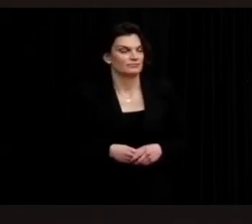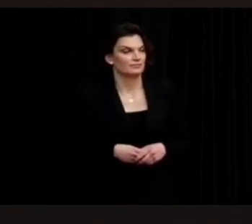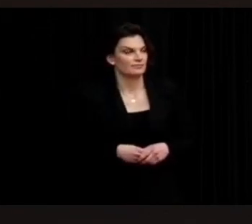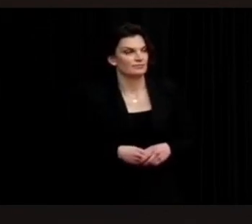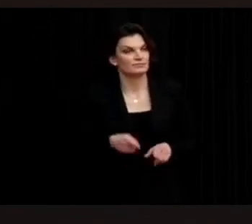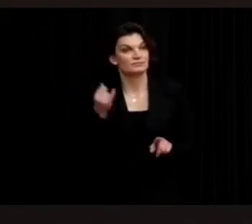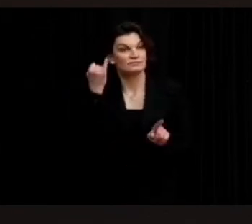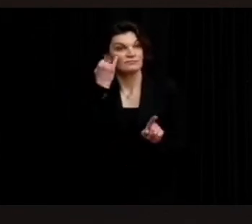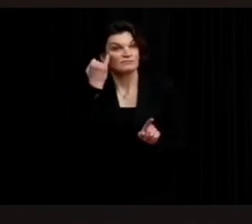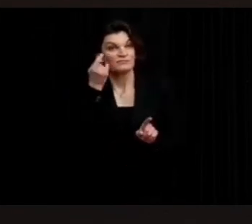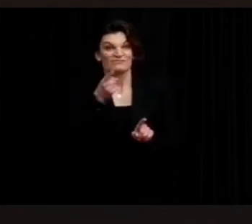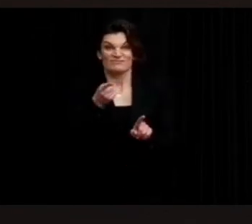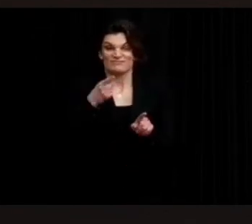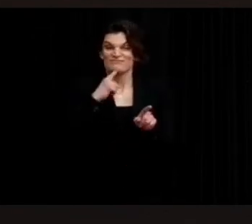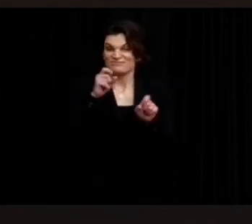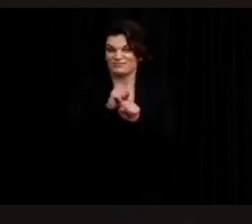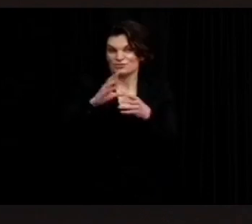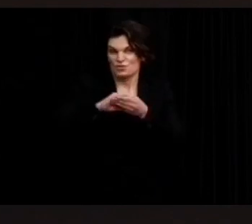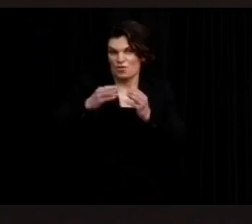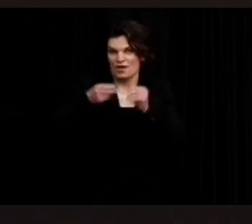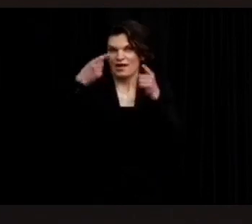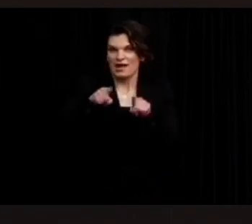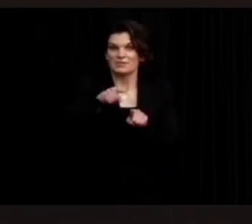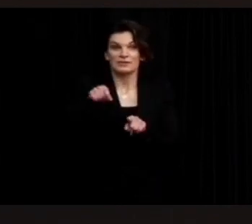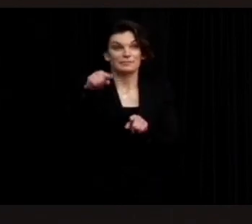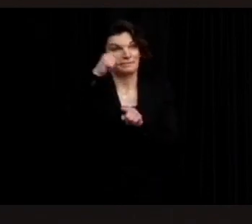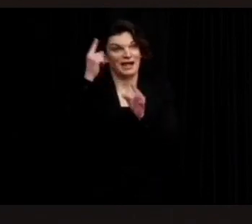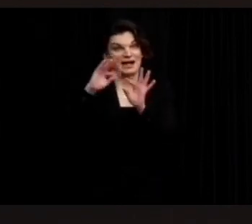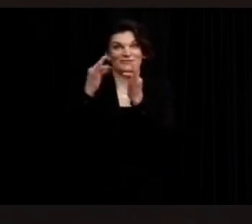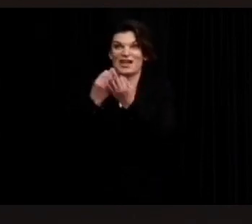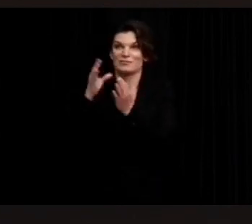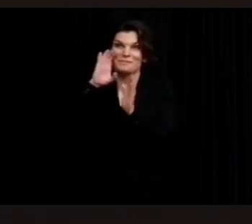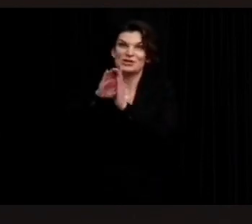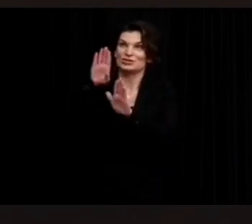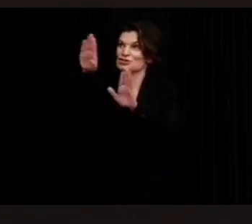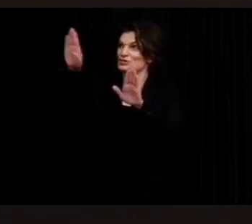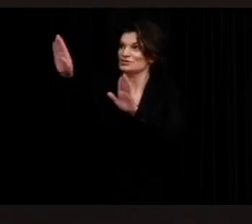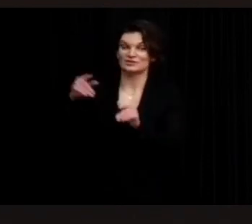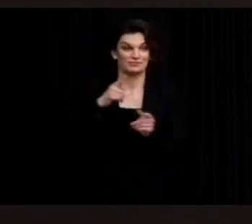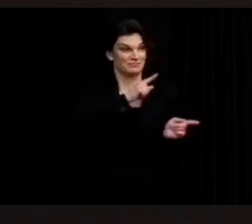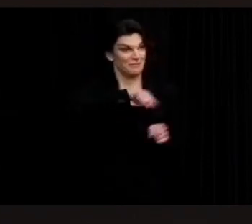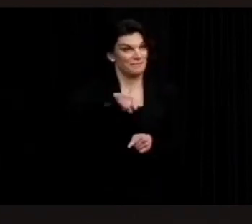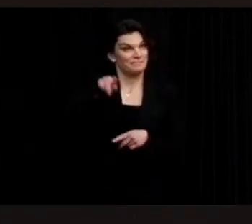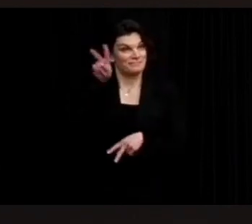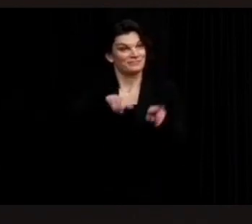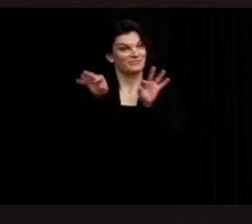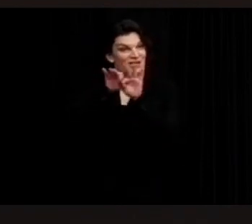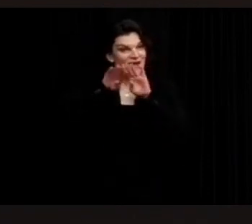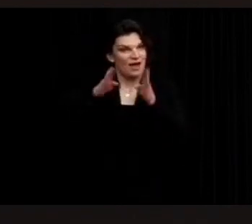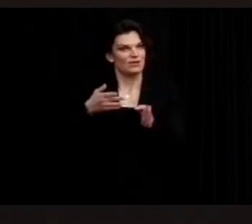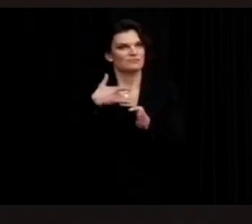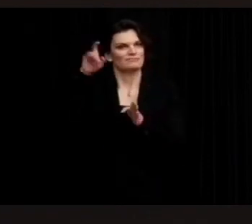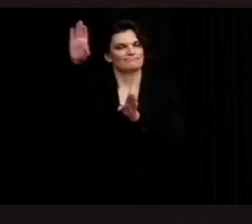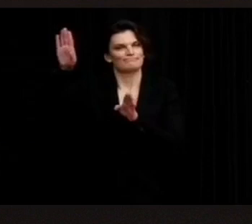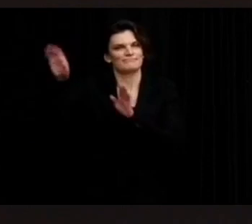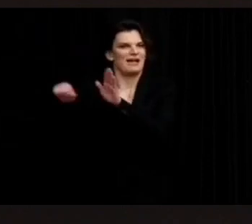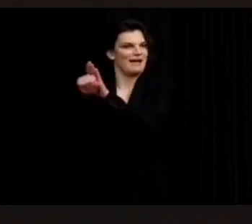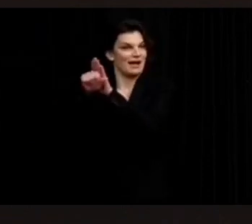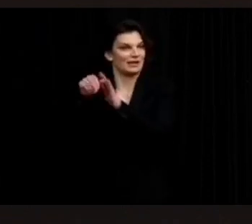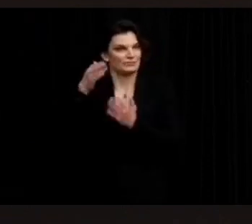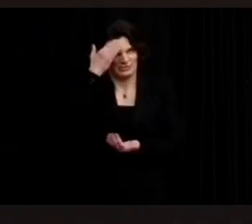hid pictures of their Black family. This kind of discrimination is not just morally repugnant,